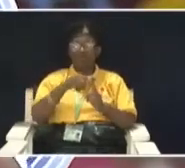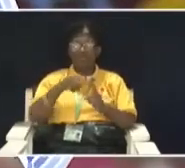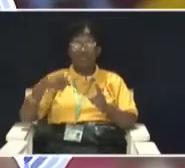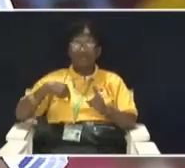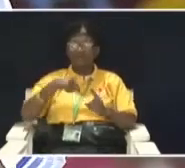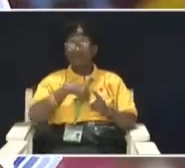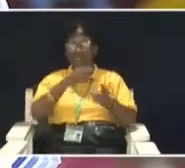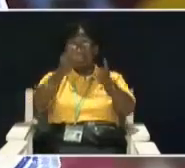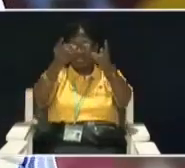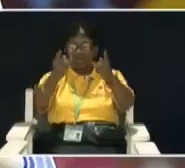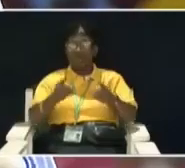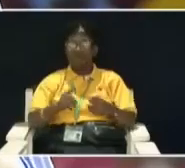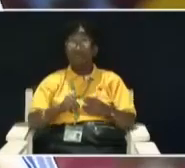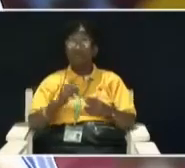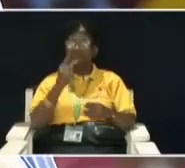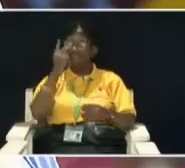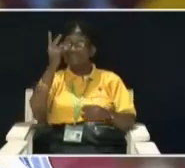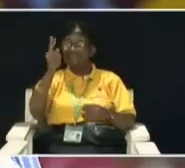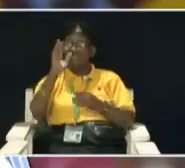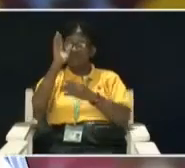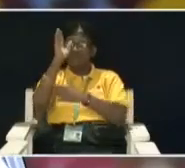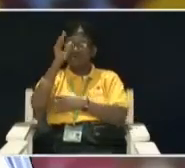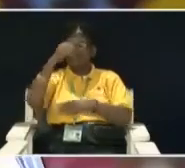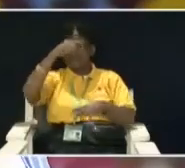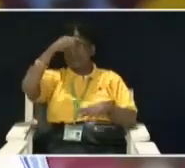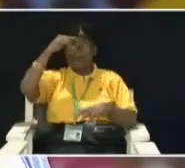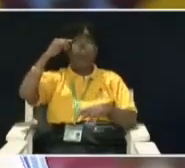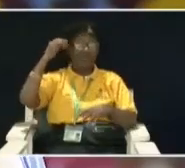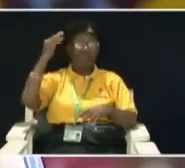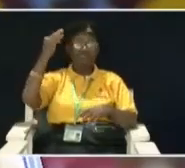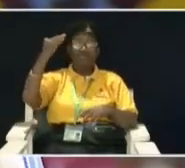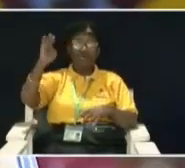because of the Lamb.